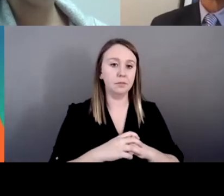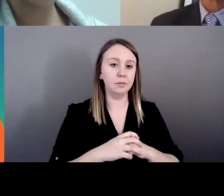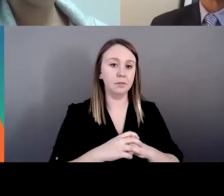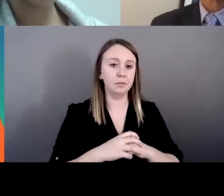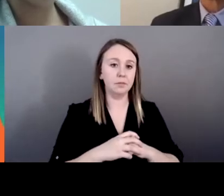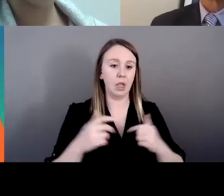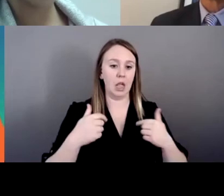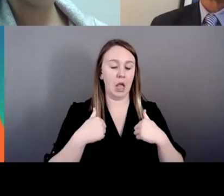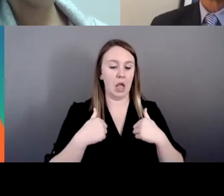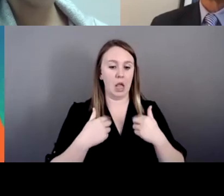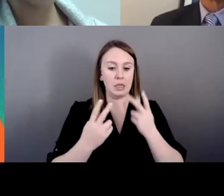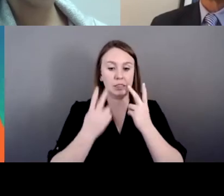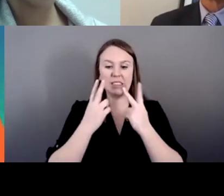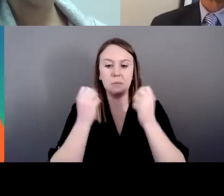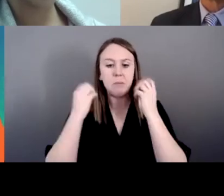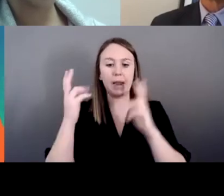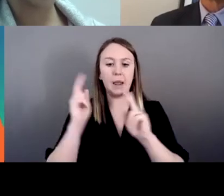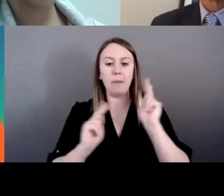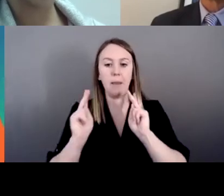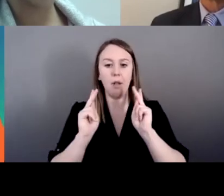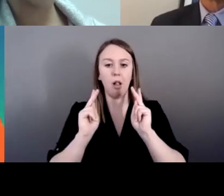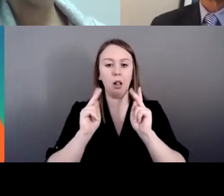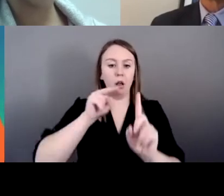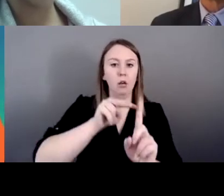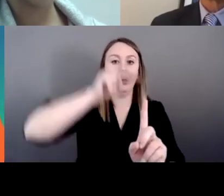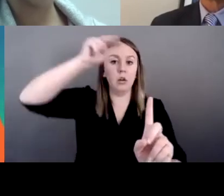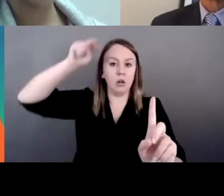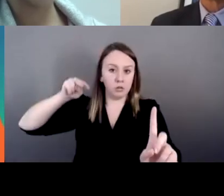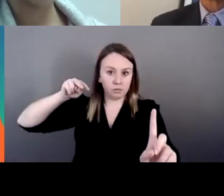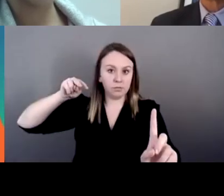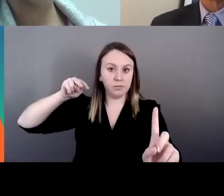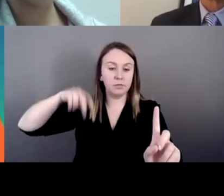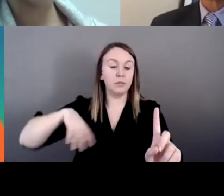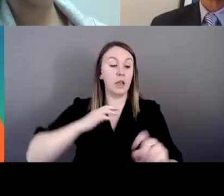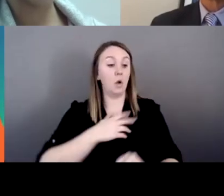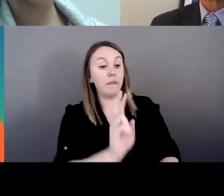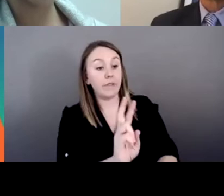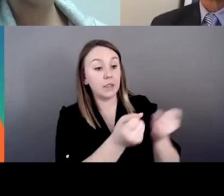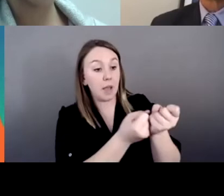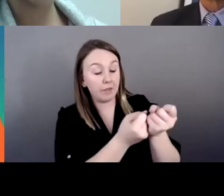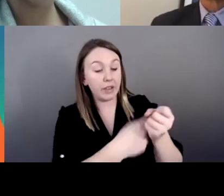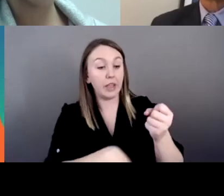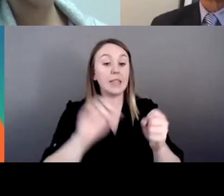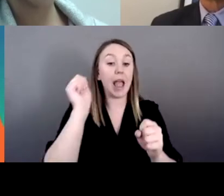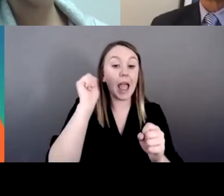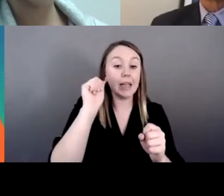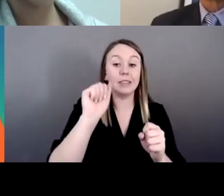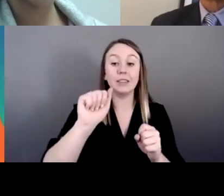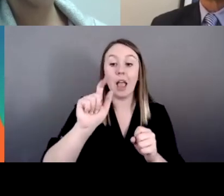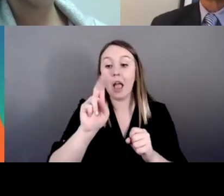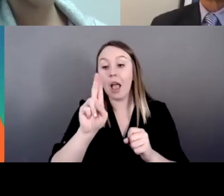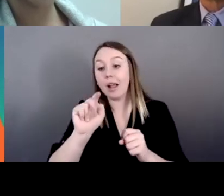bigger level, right? I get to see, you know, our victim advocates and our aunties who are doing this work, who have been just so instrumental